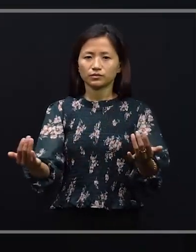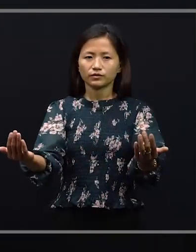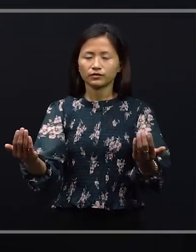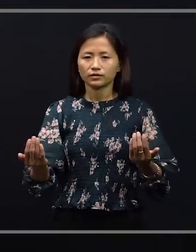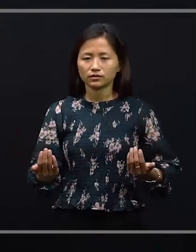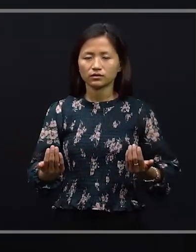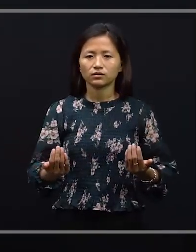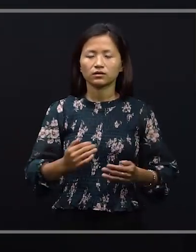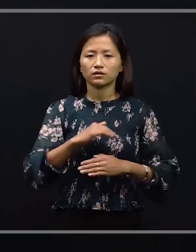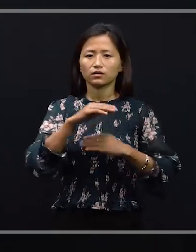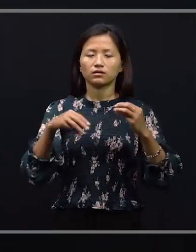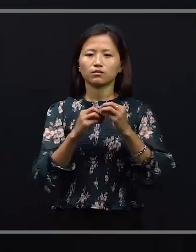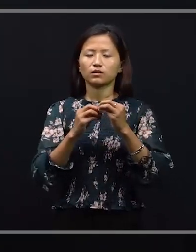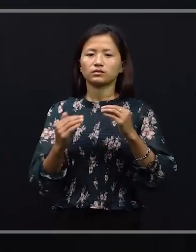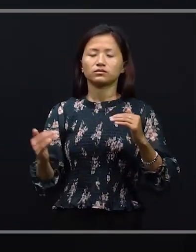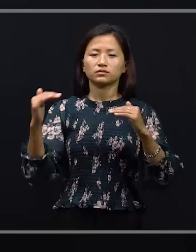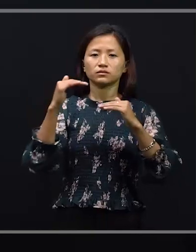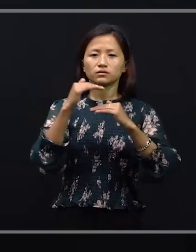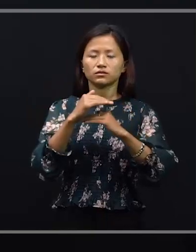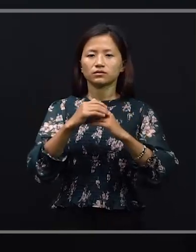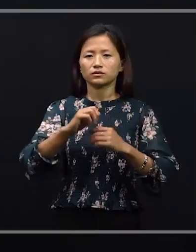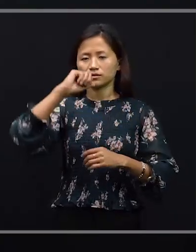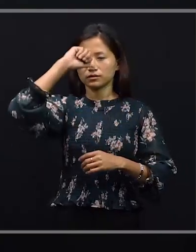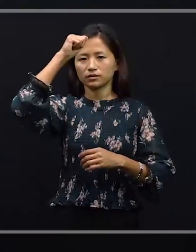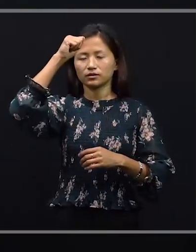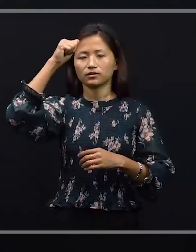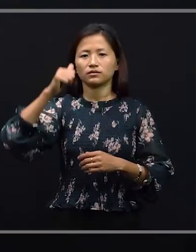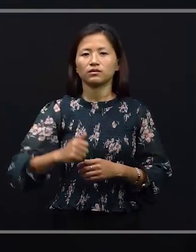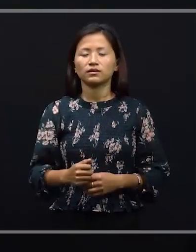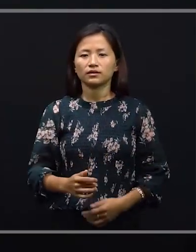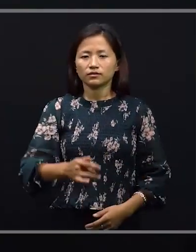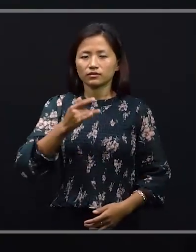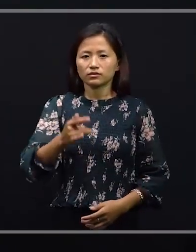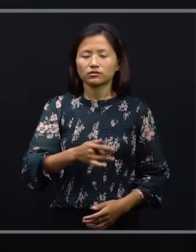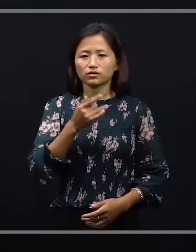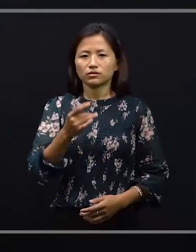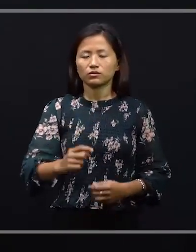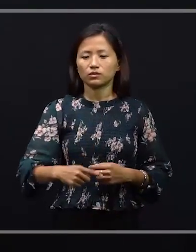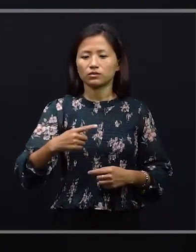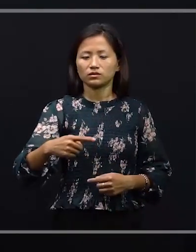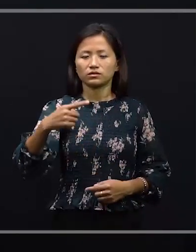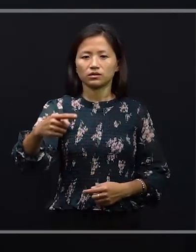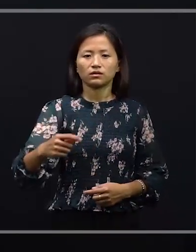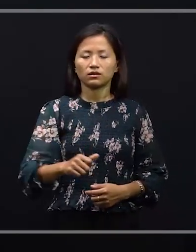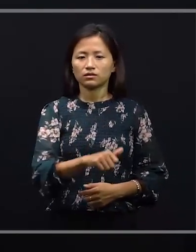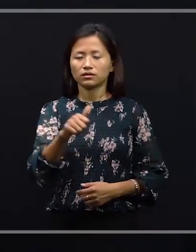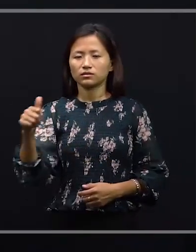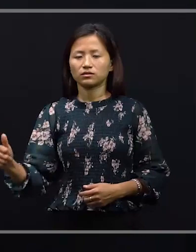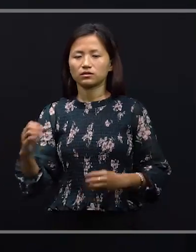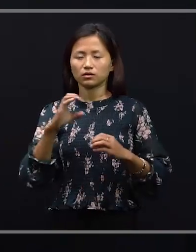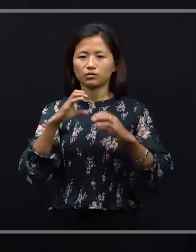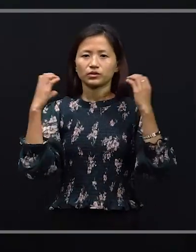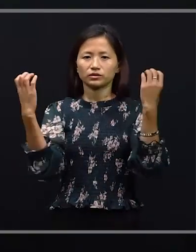rise among the Muslims of India any feelings of hostility towards other community.